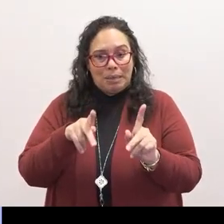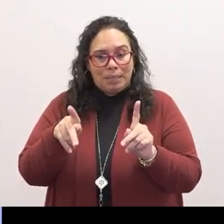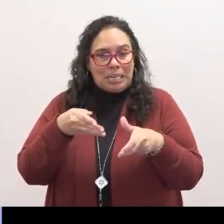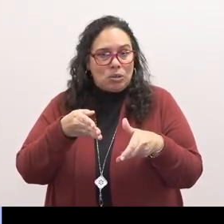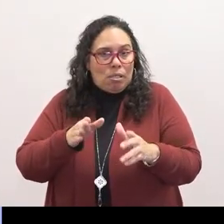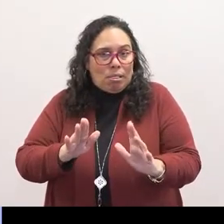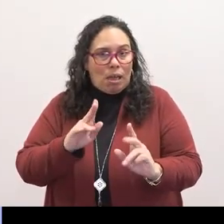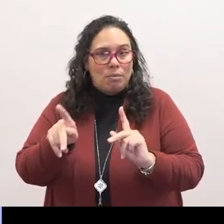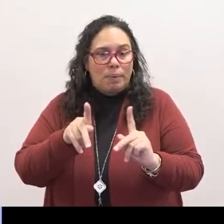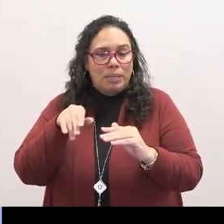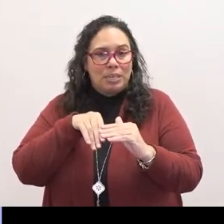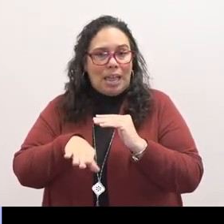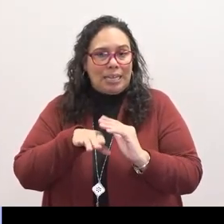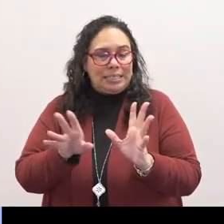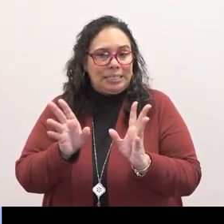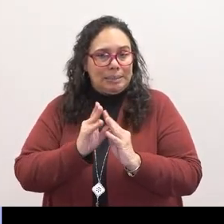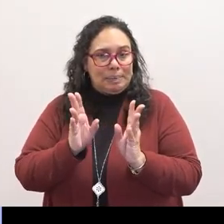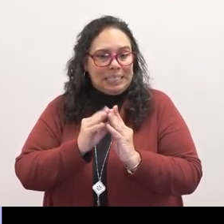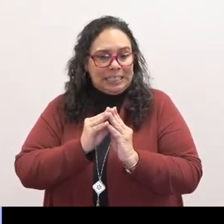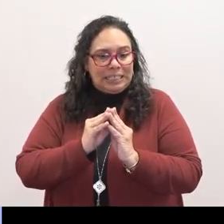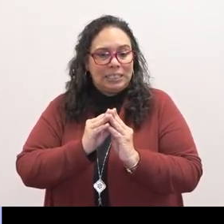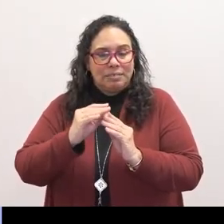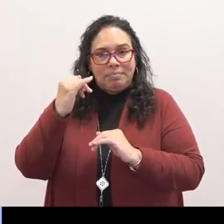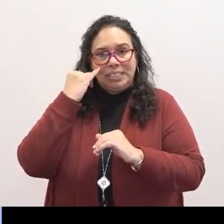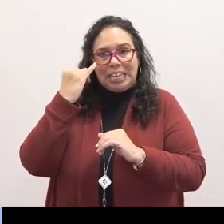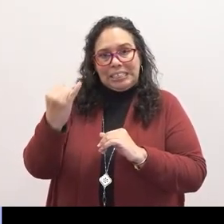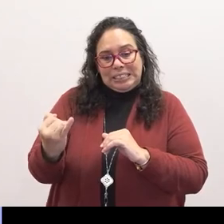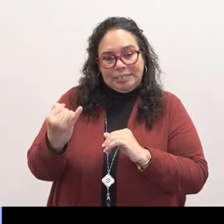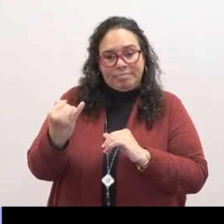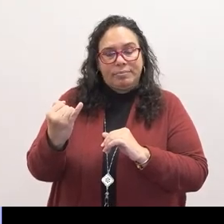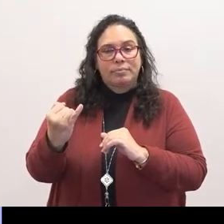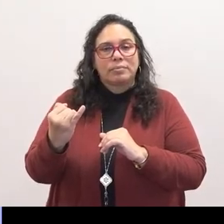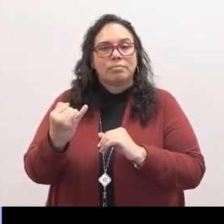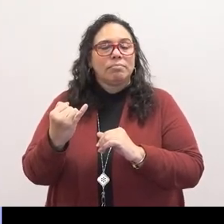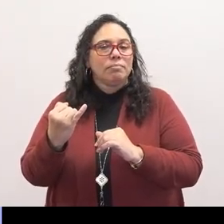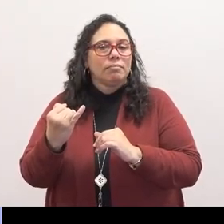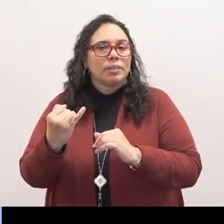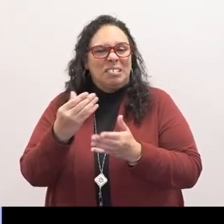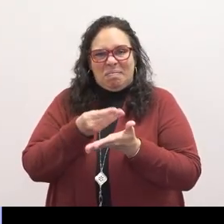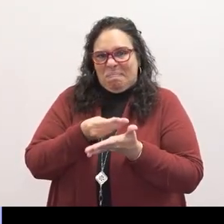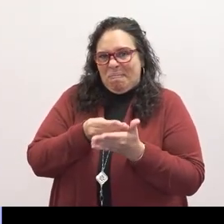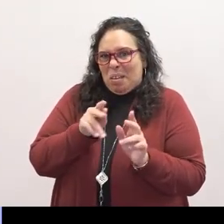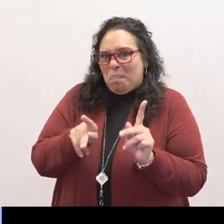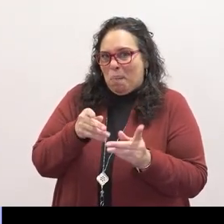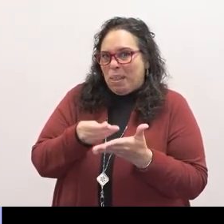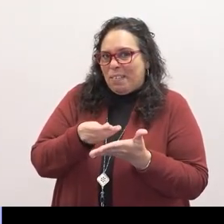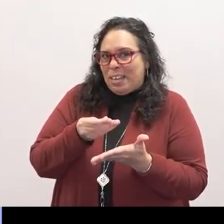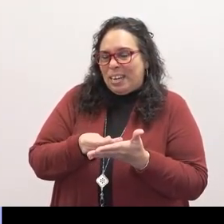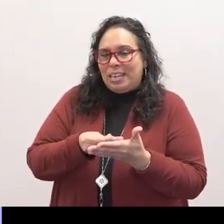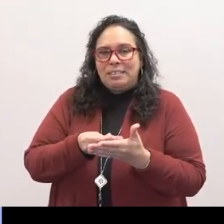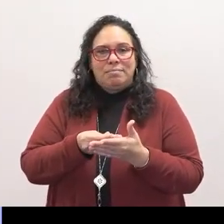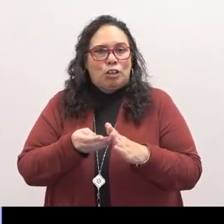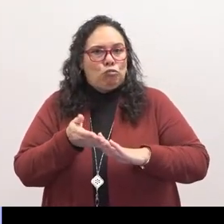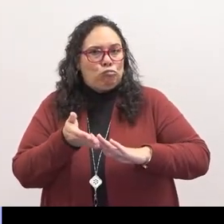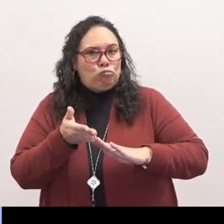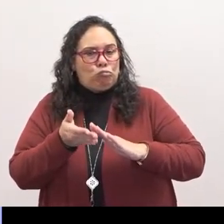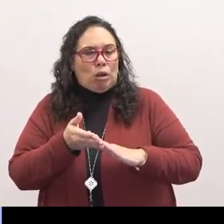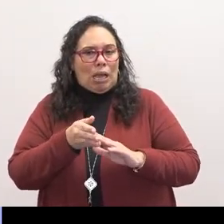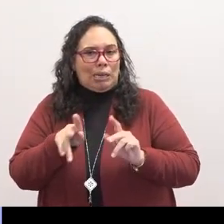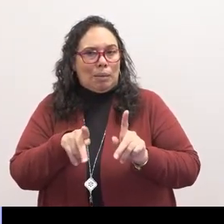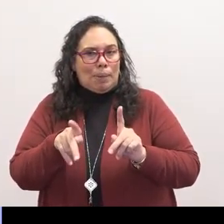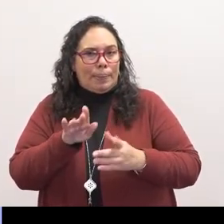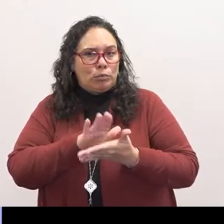the public access to our meetings. The idea is you spend public funds, you run public schools, the public therefore